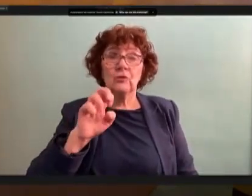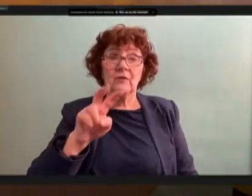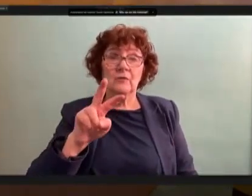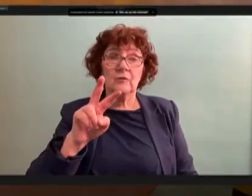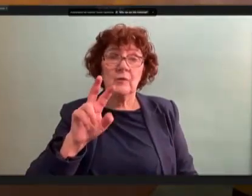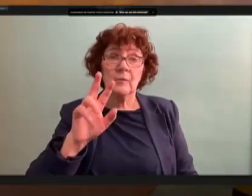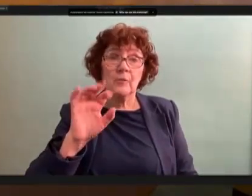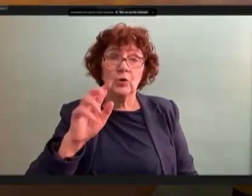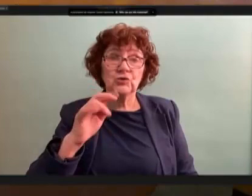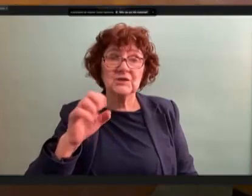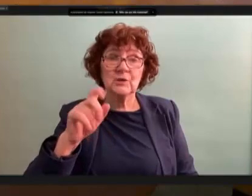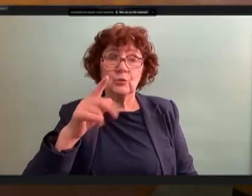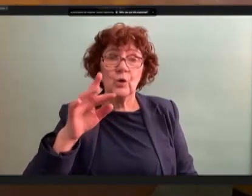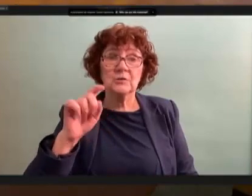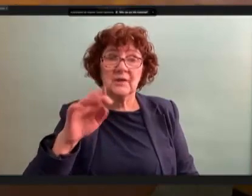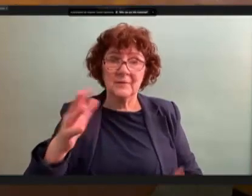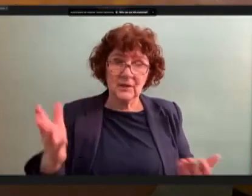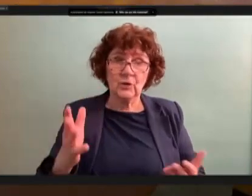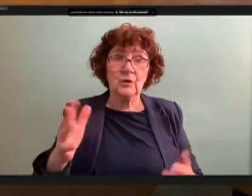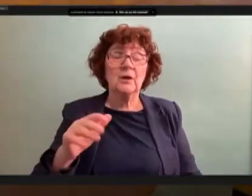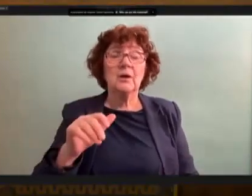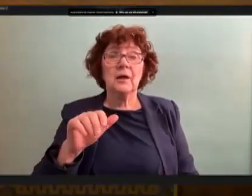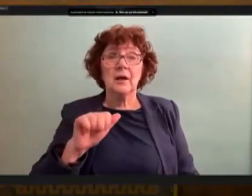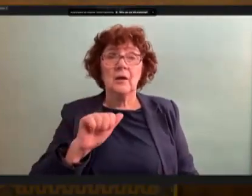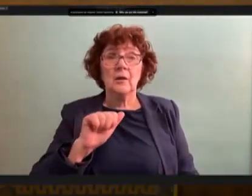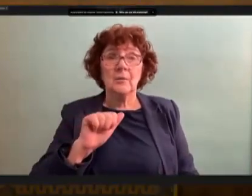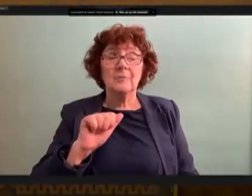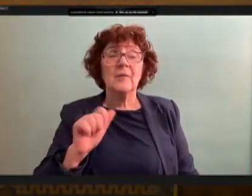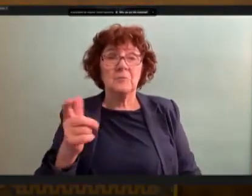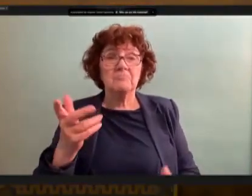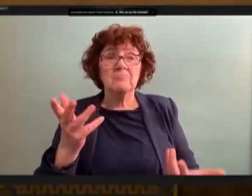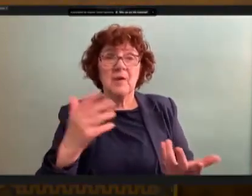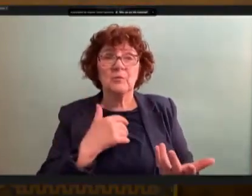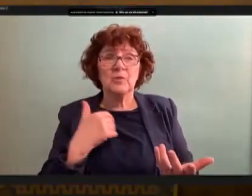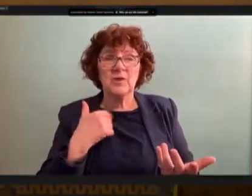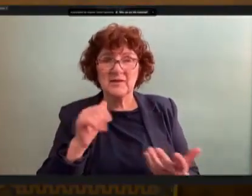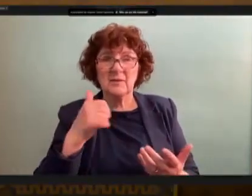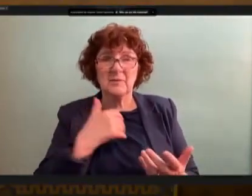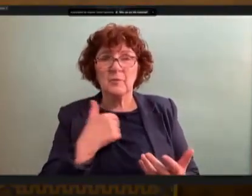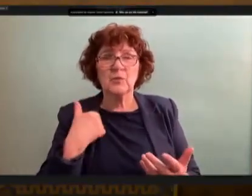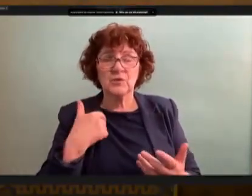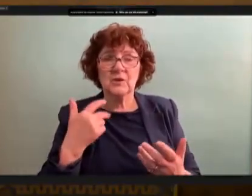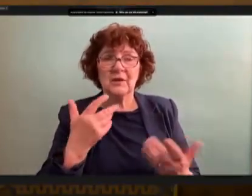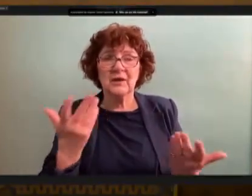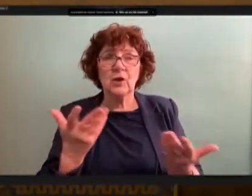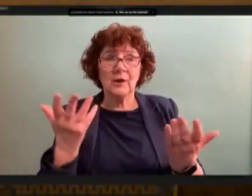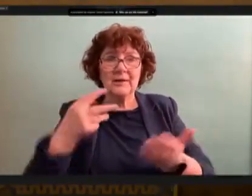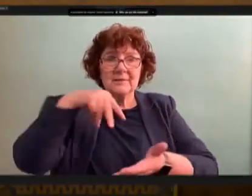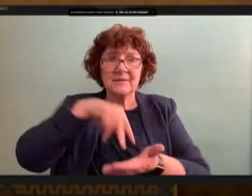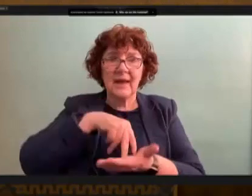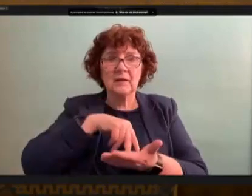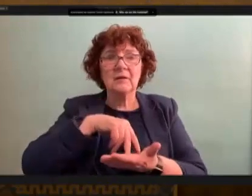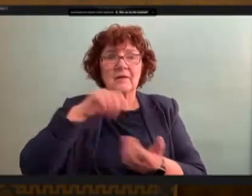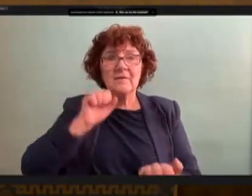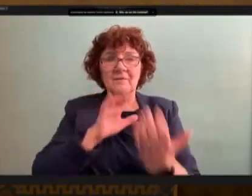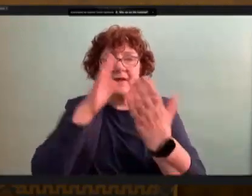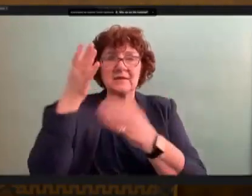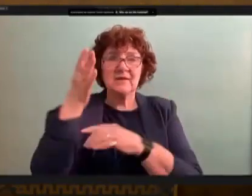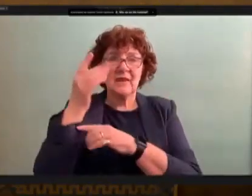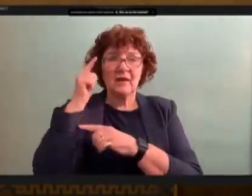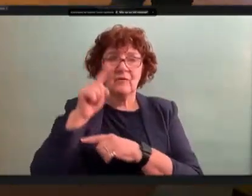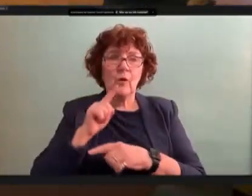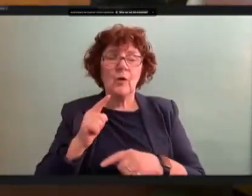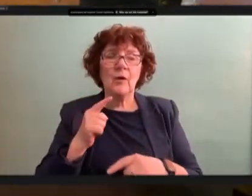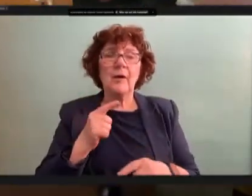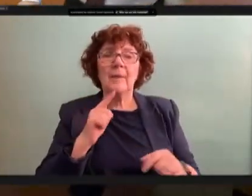Here. 5 members present. Thank you very much. If we please all rise, face the flag for the Pledge of Allegiance and a moment of